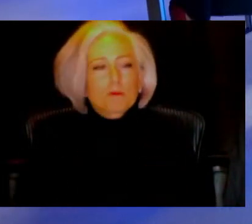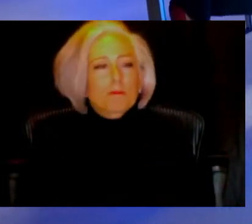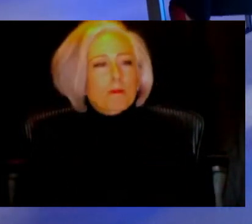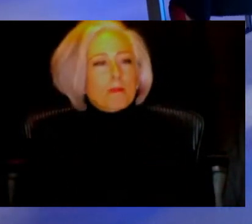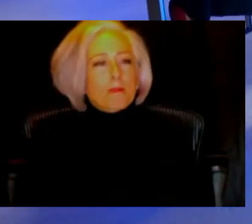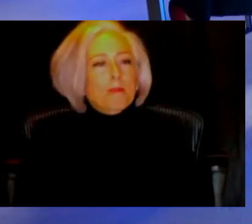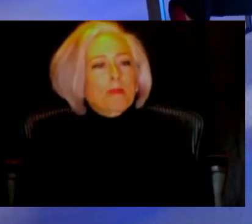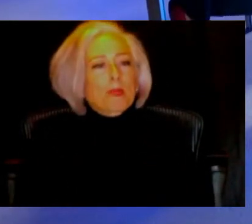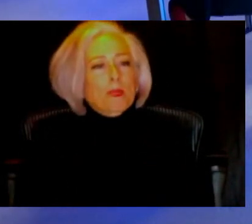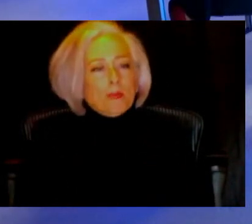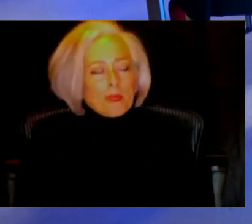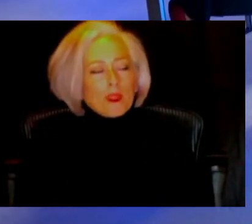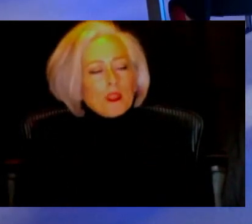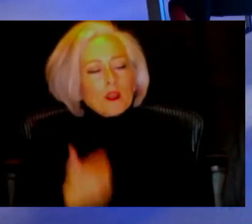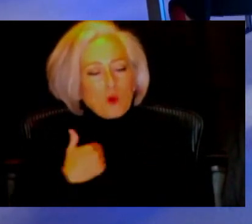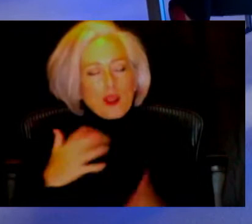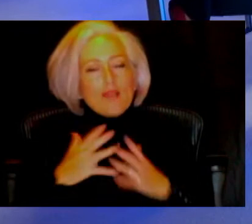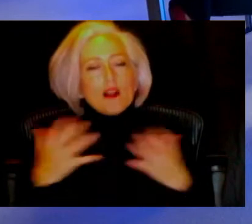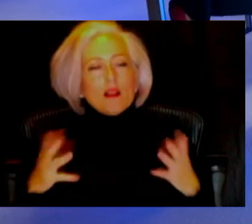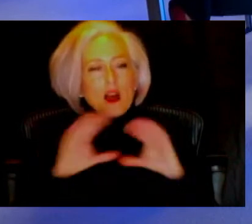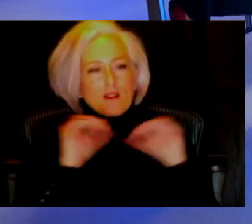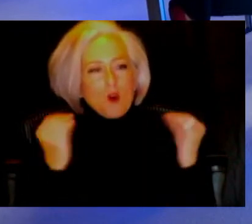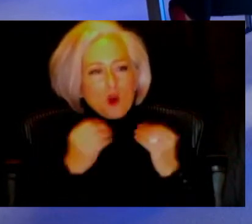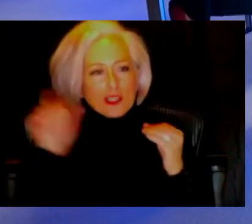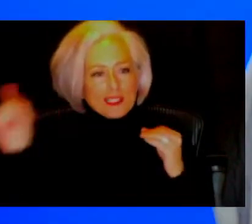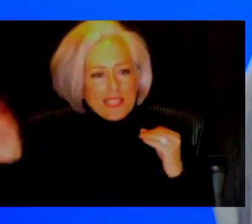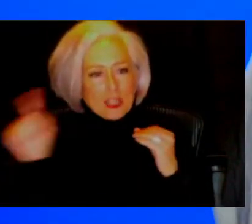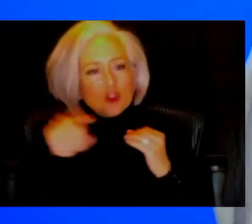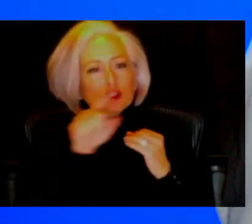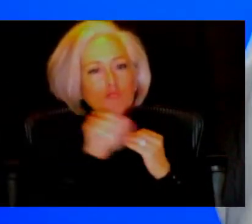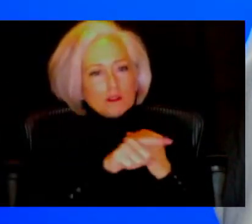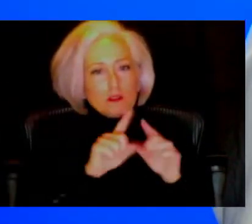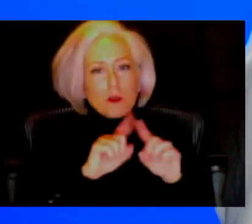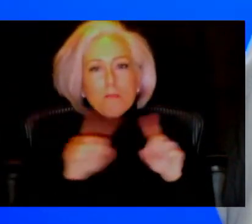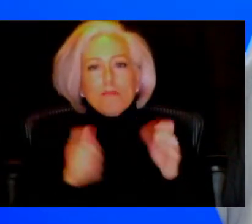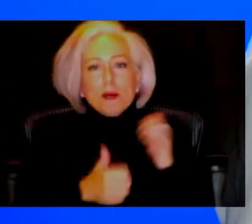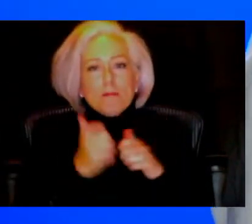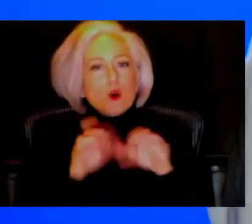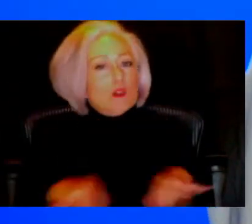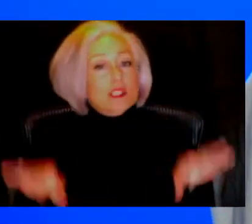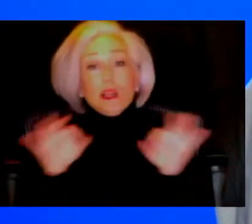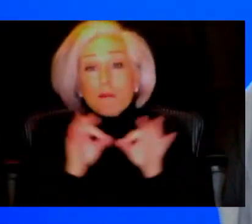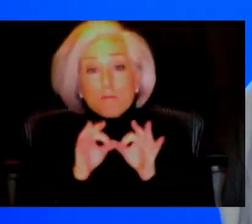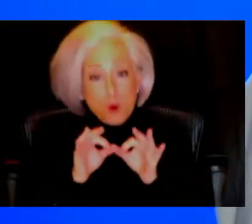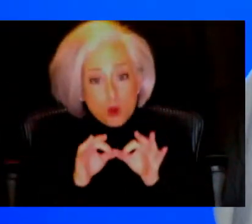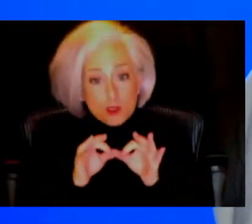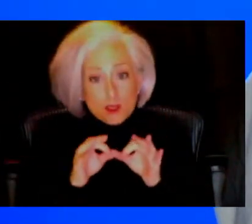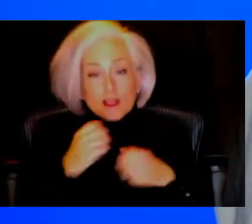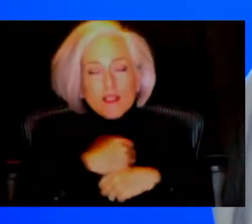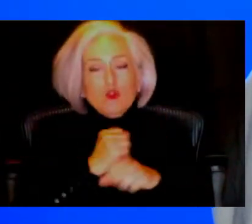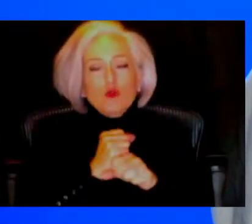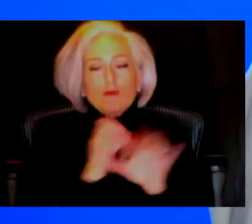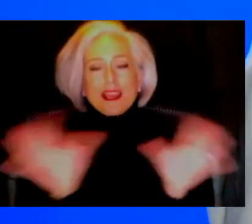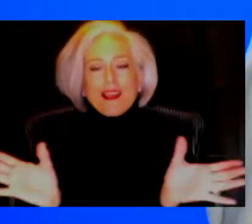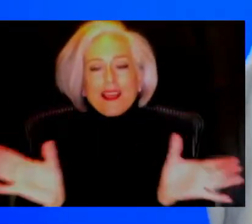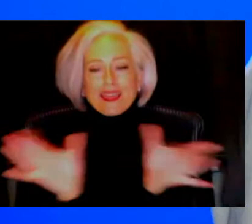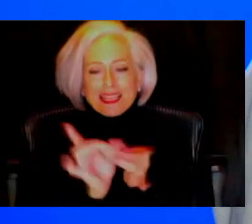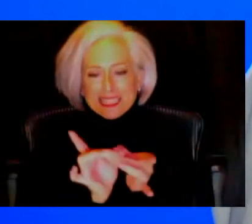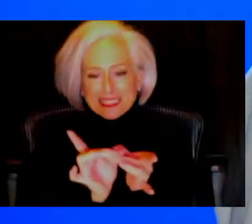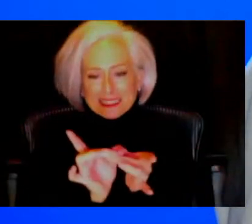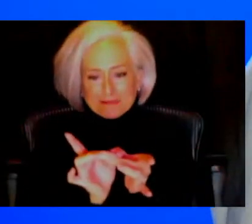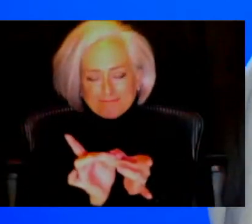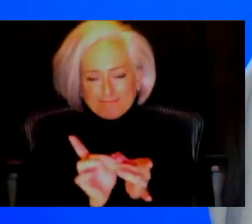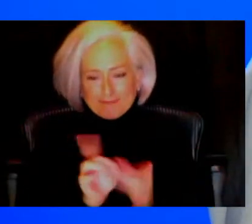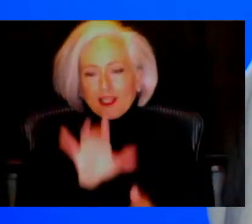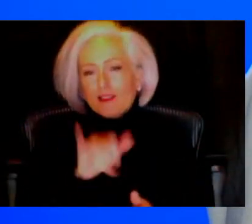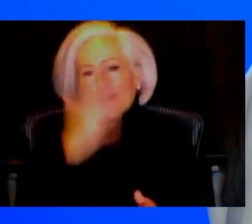there are lots of organizations out there. What I think is most important is to make those links. So that's why it's so important